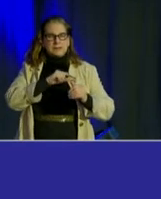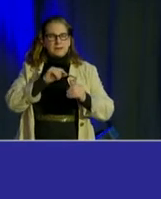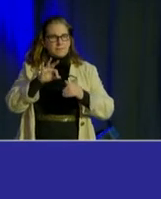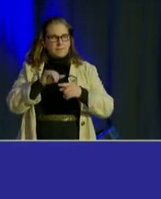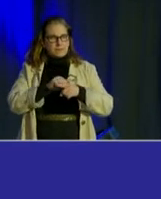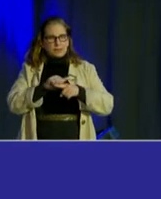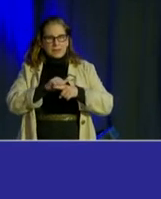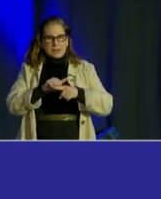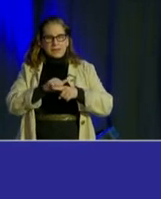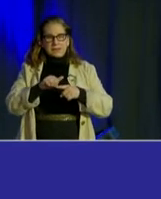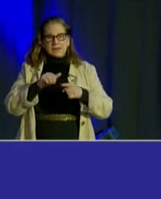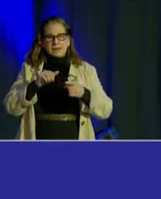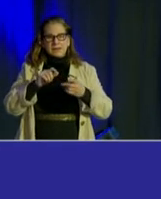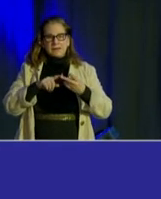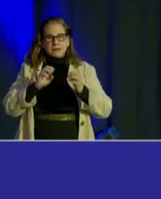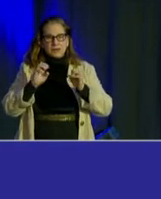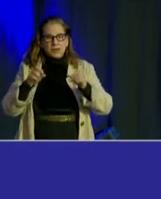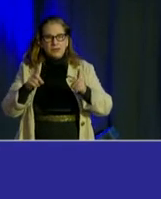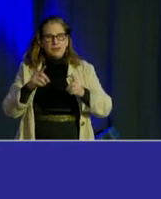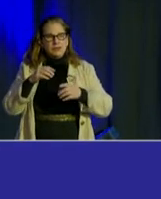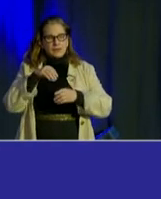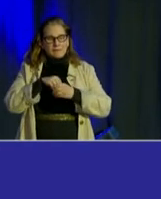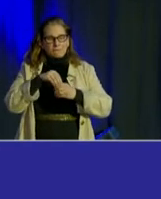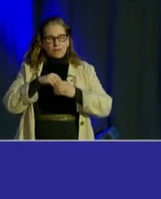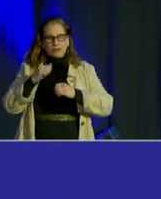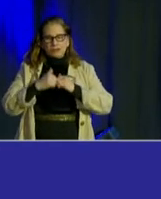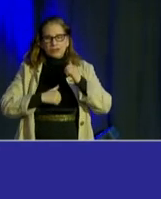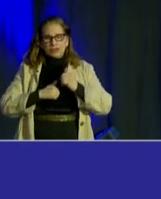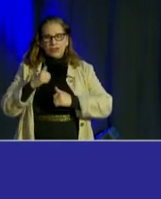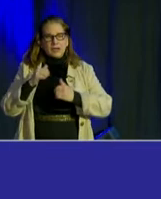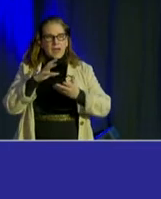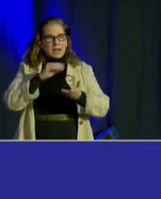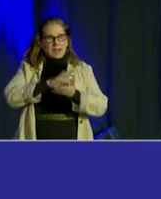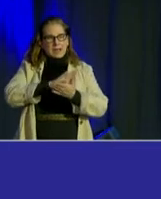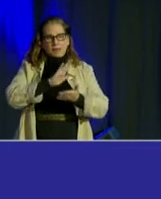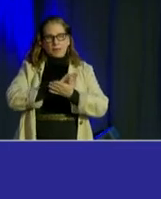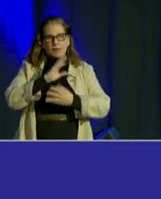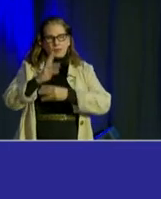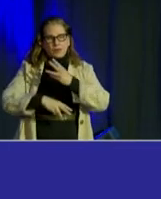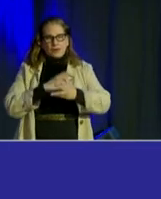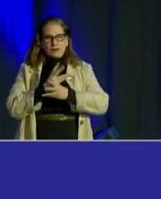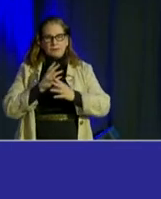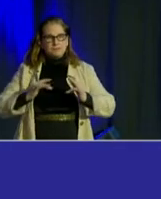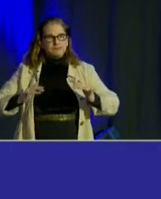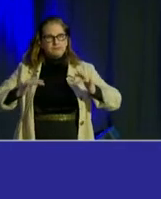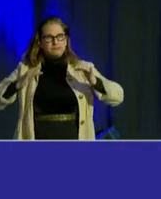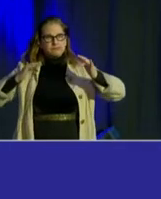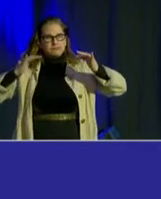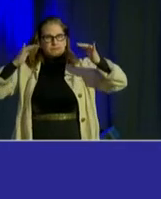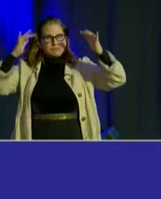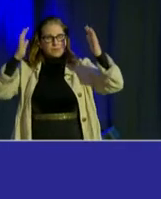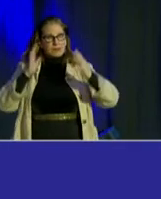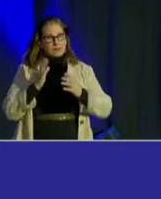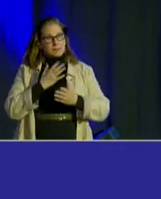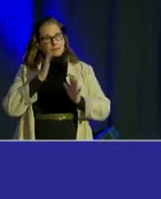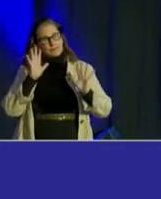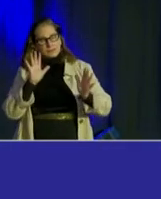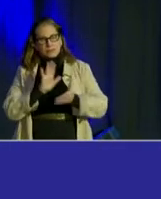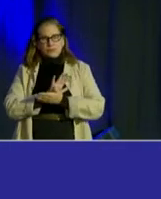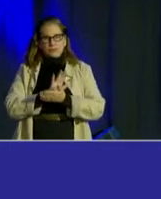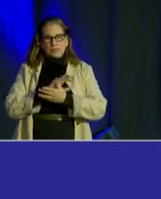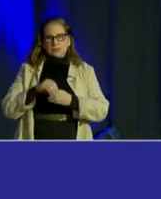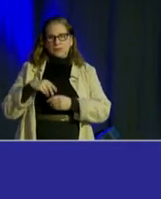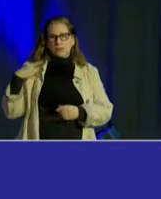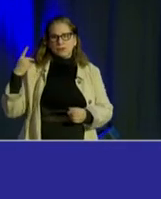got to sustain the important work of UDC, and these ways ensure that more families, as the mayor says, are on